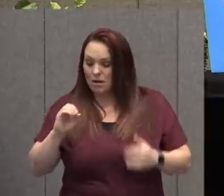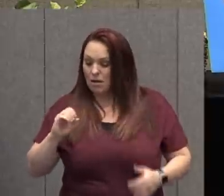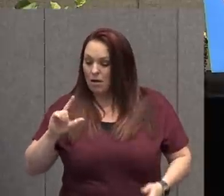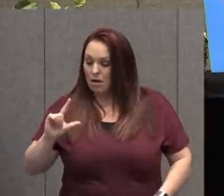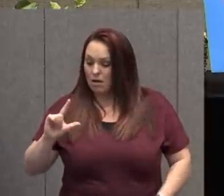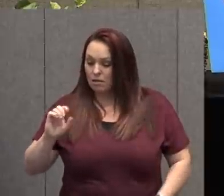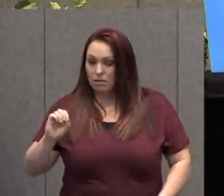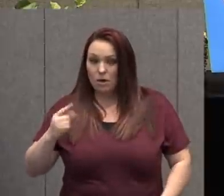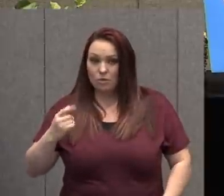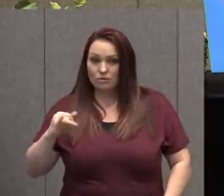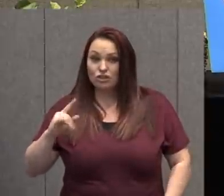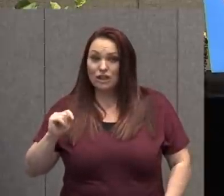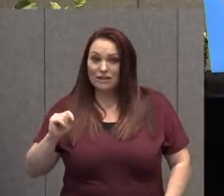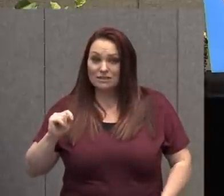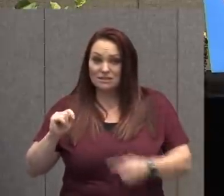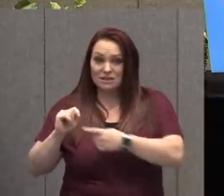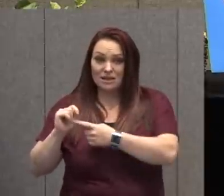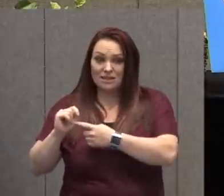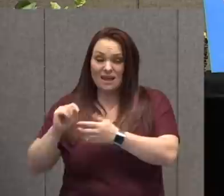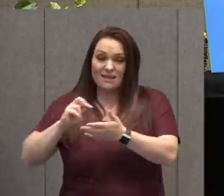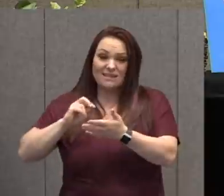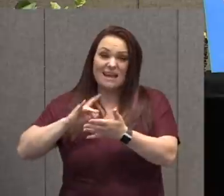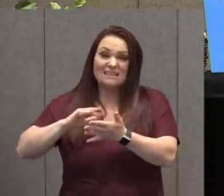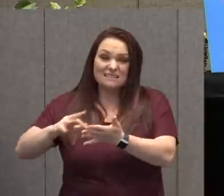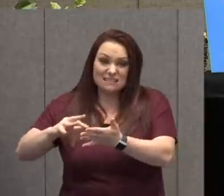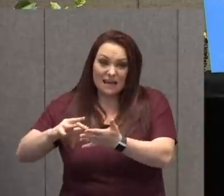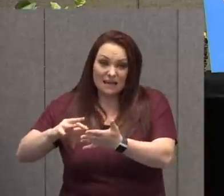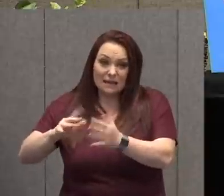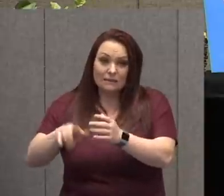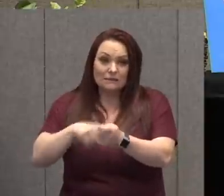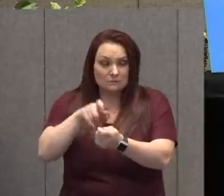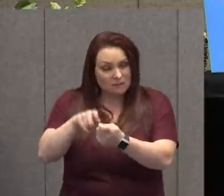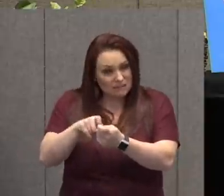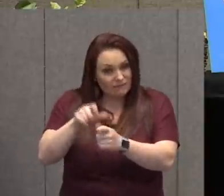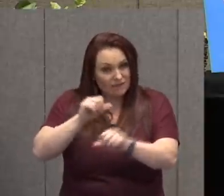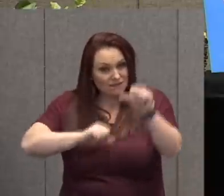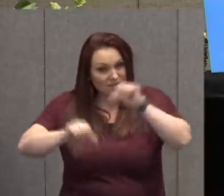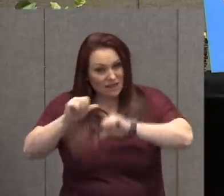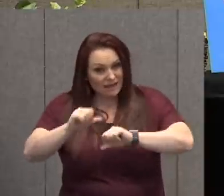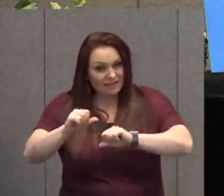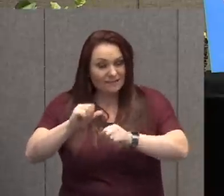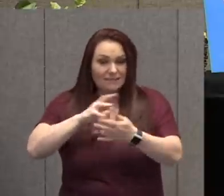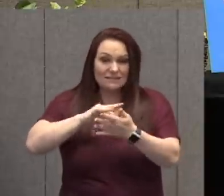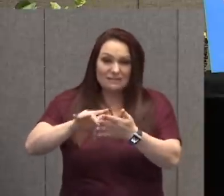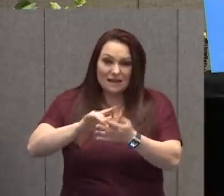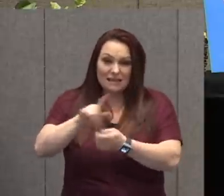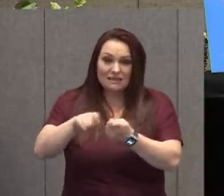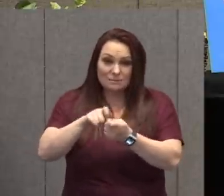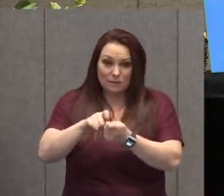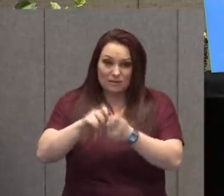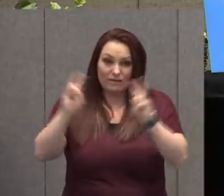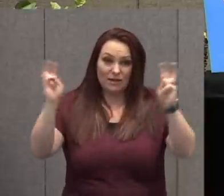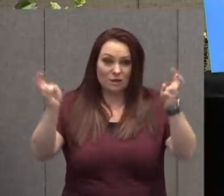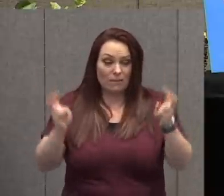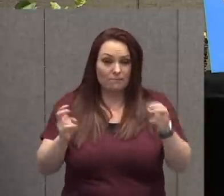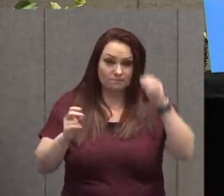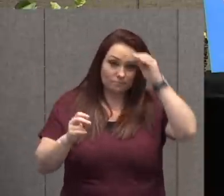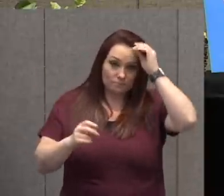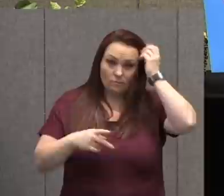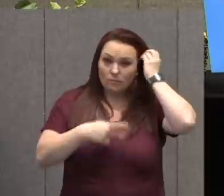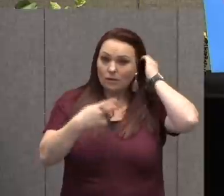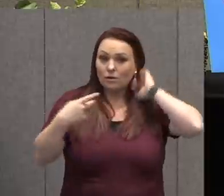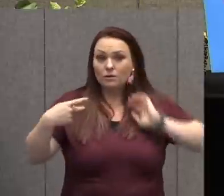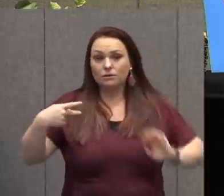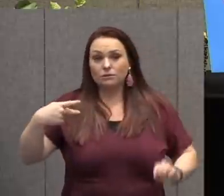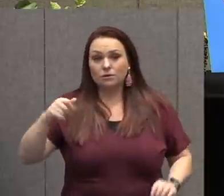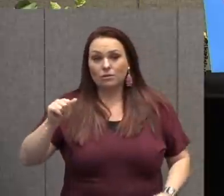someone who studies a specific science or subject. So a paleontologist is